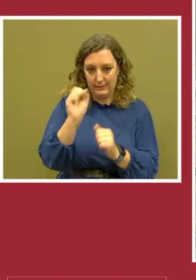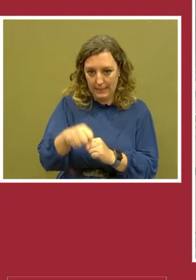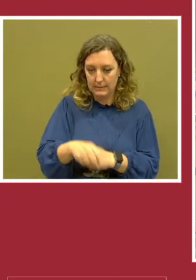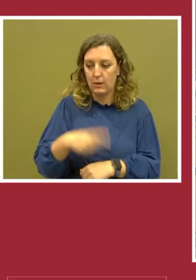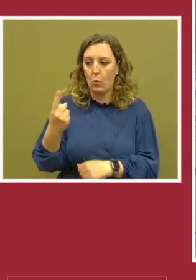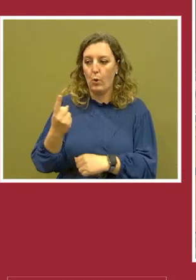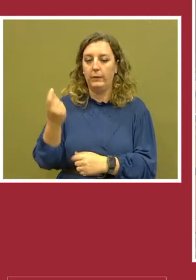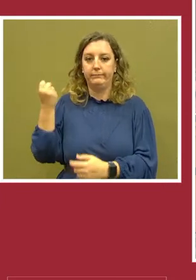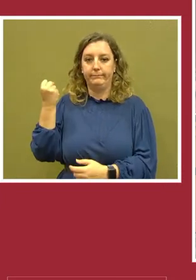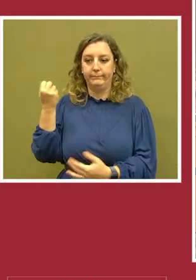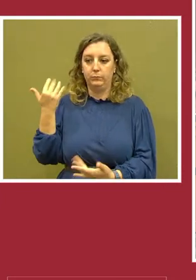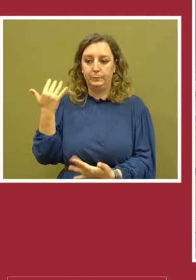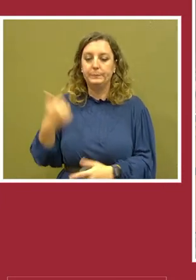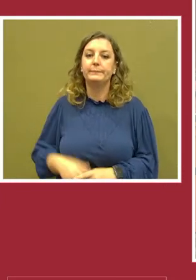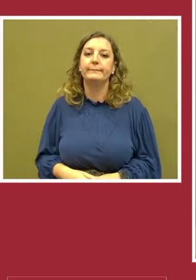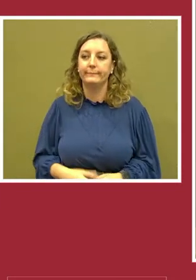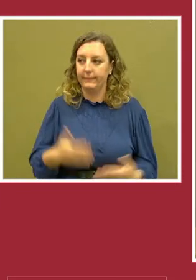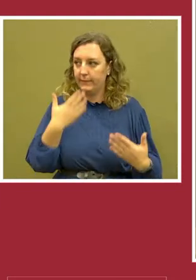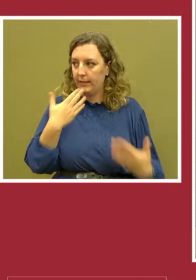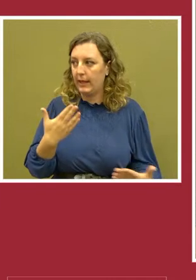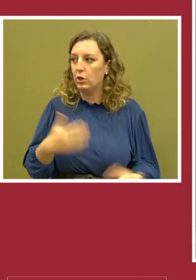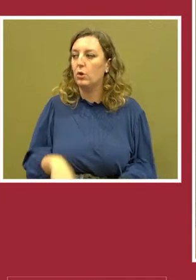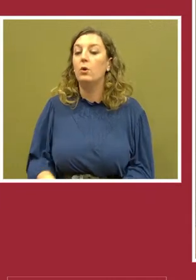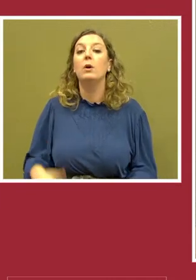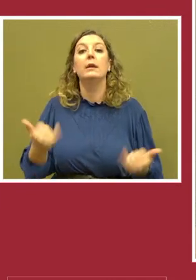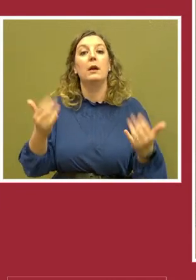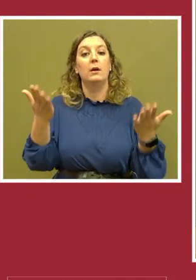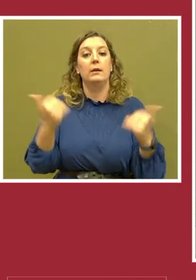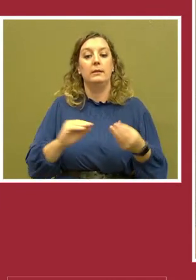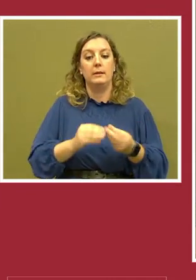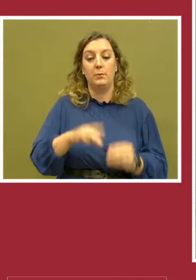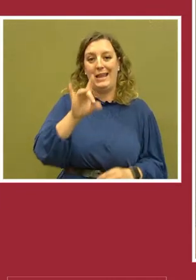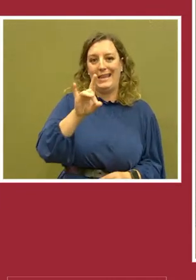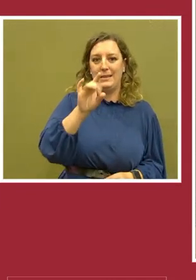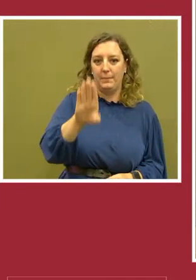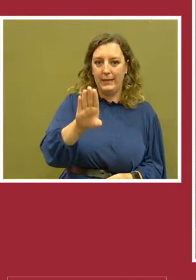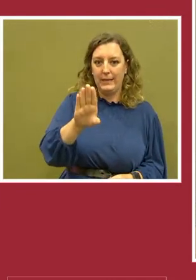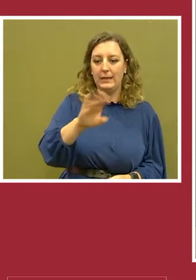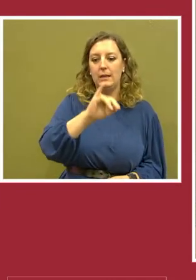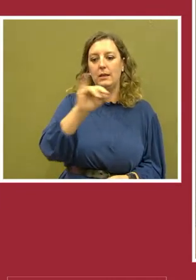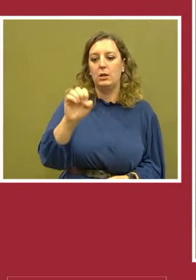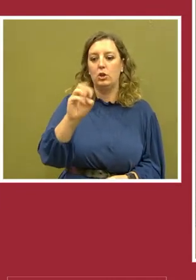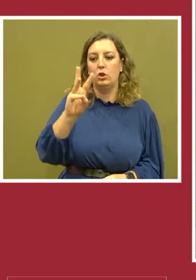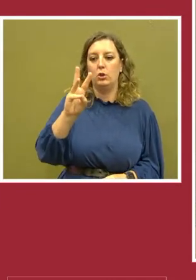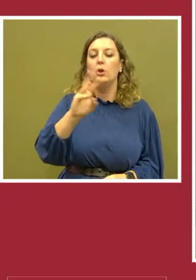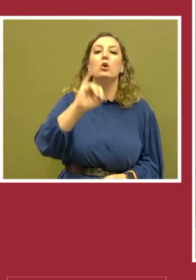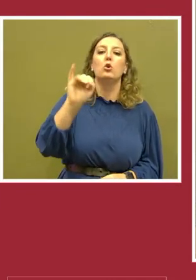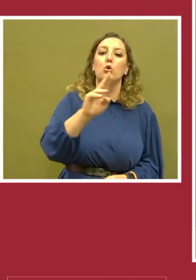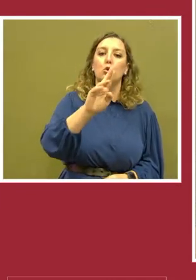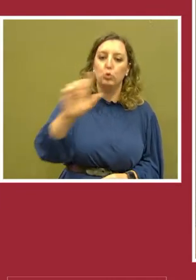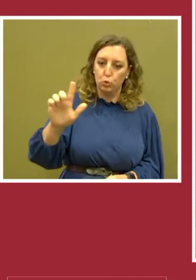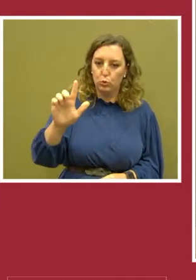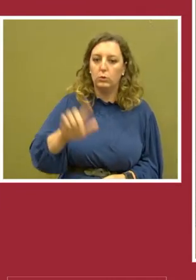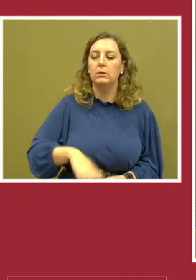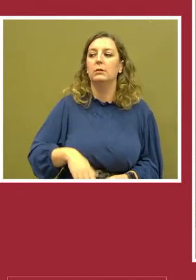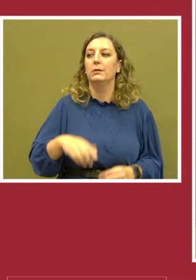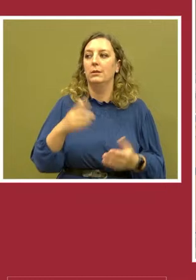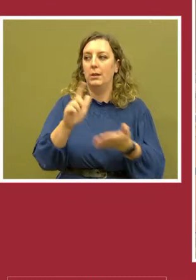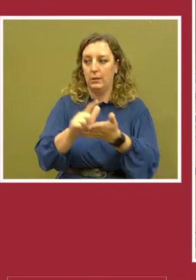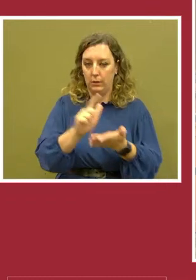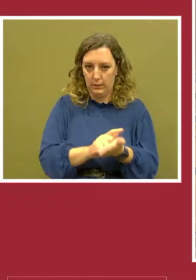abstention. Thank you. We'll now move into item 8B, which is the Jewel litigation led by Superintendent Cook.